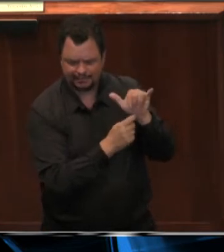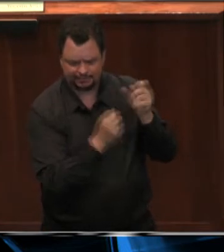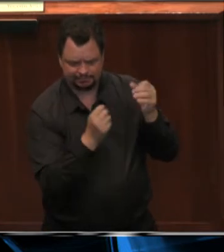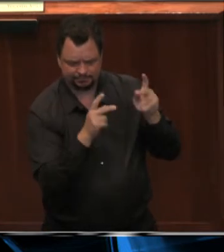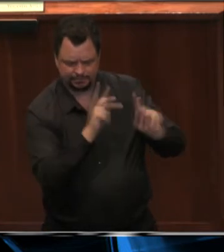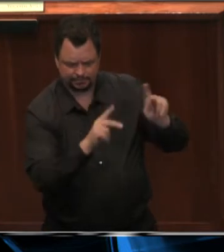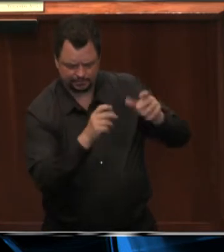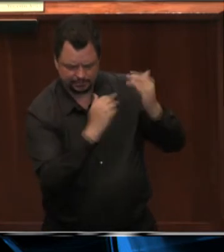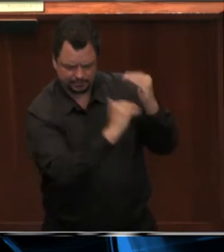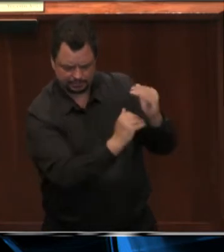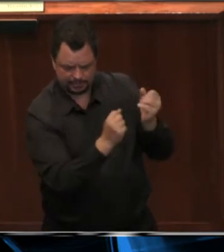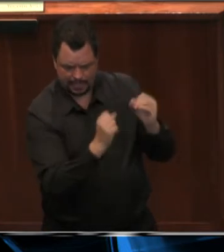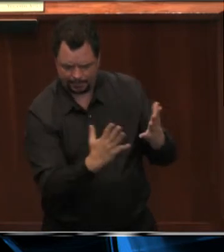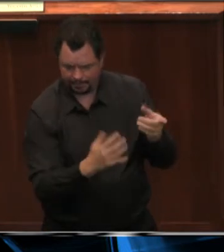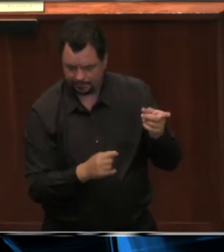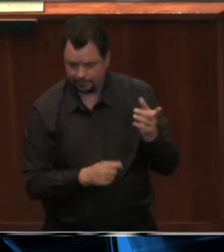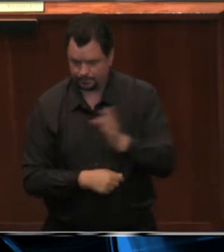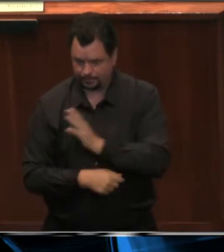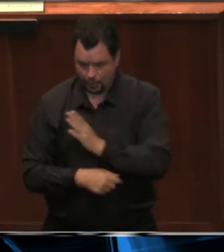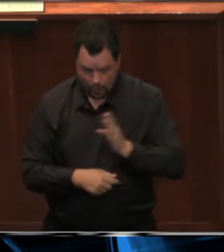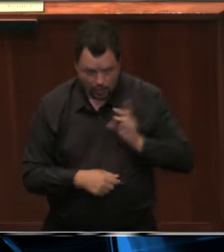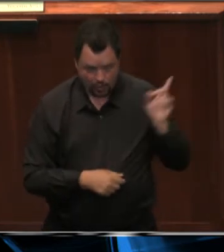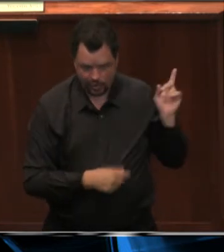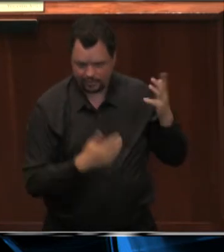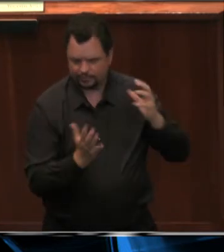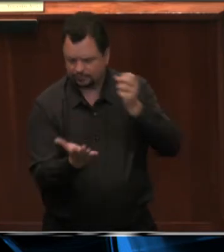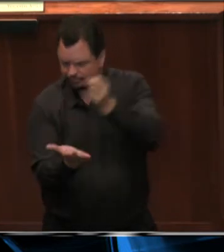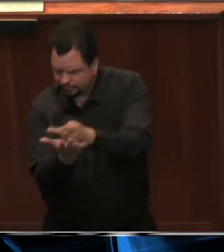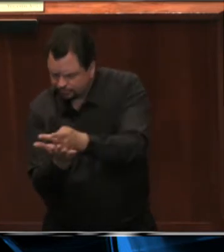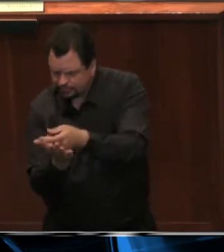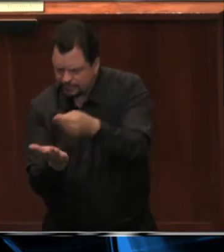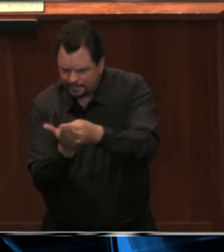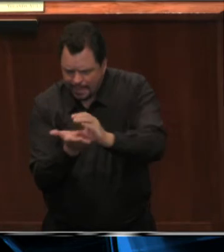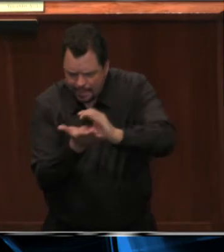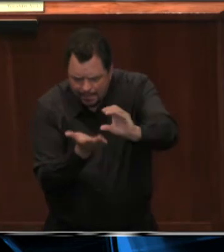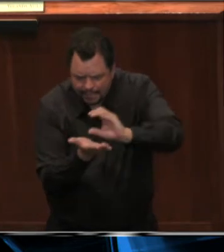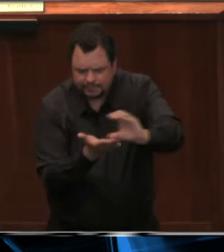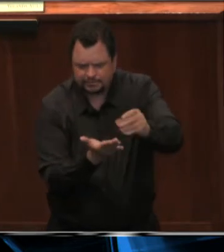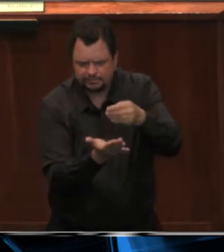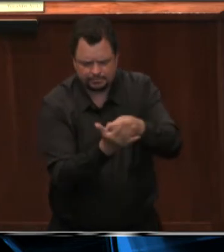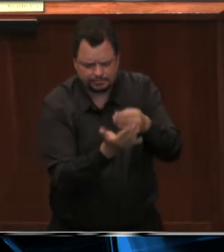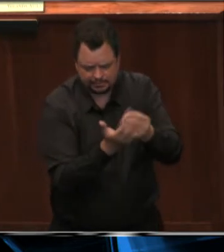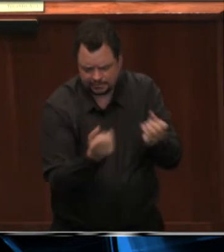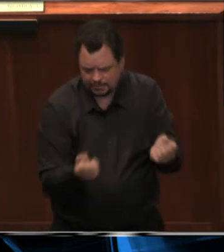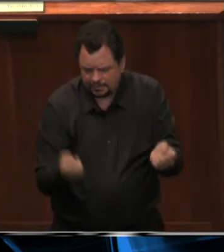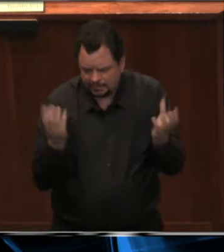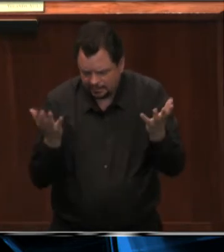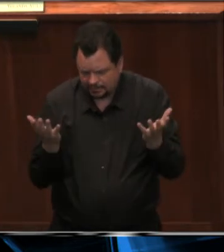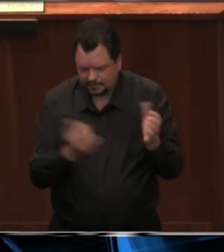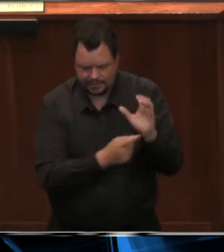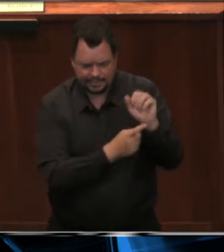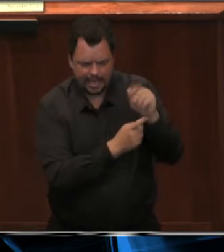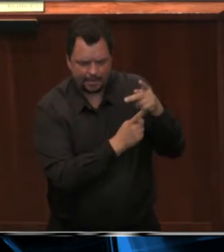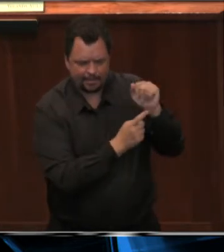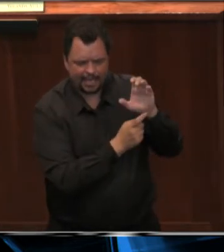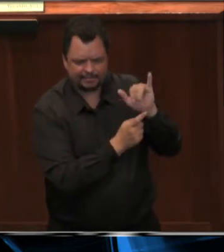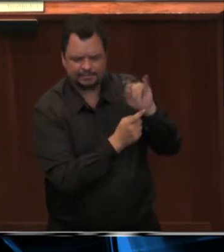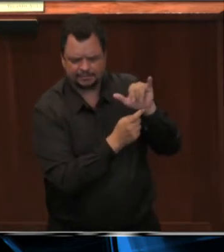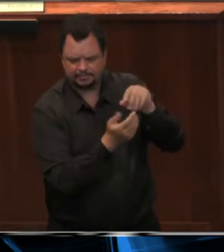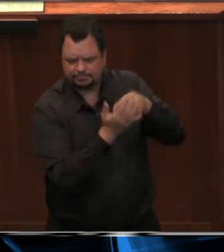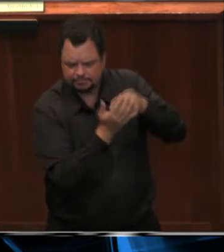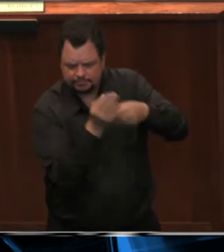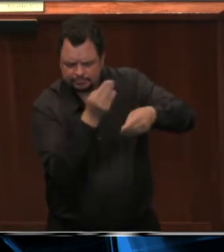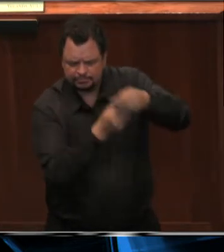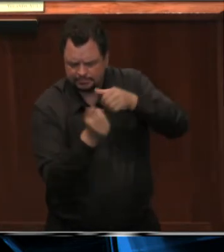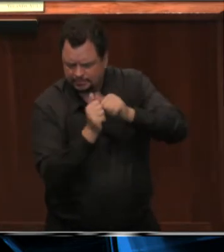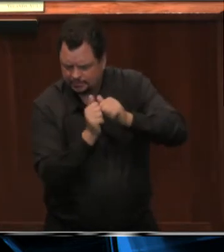as the board approved additional spending for FTE, we have been talking about capacity. So what has that looked like to this